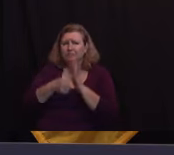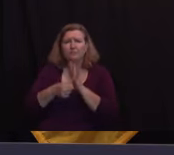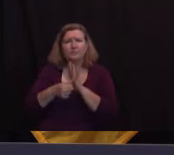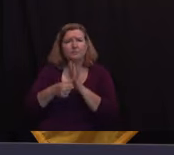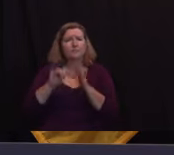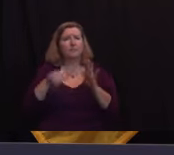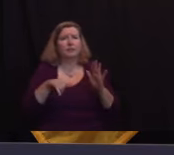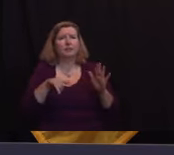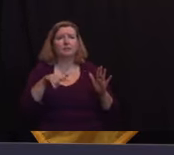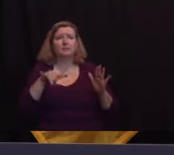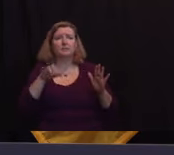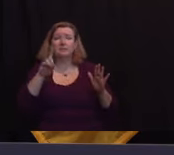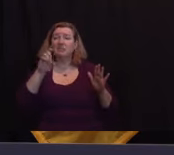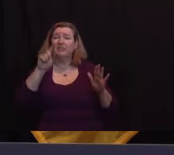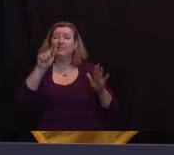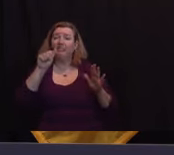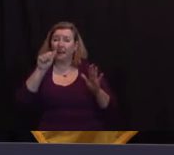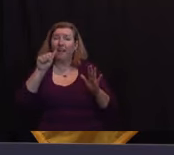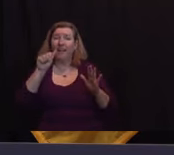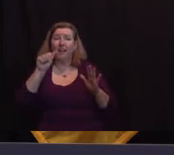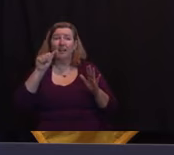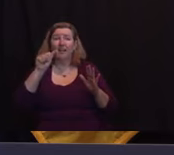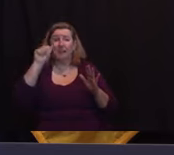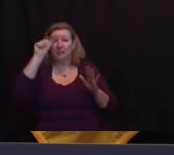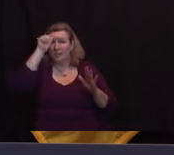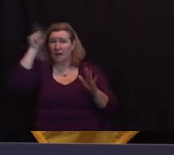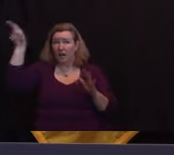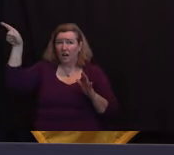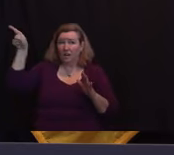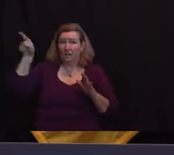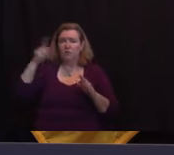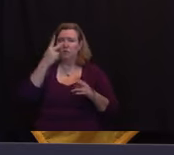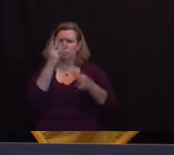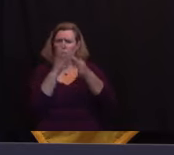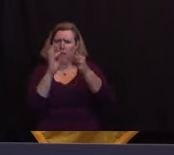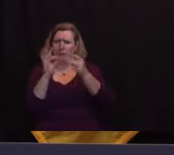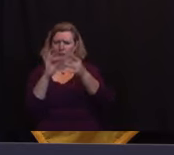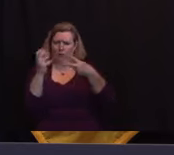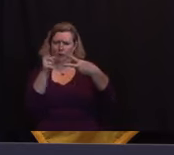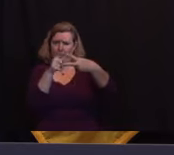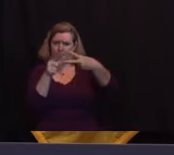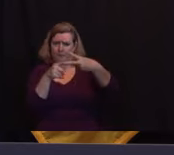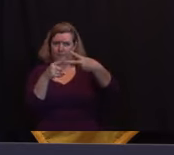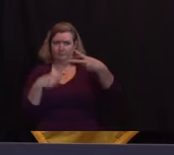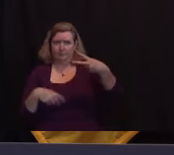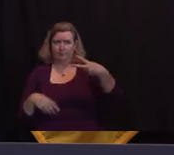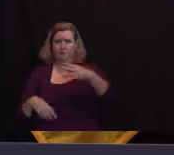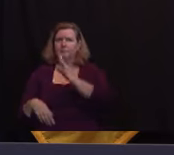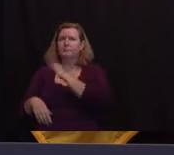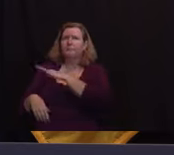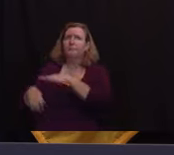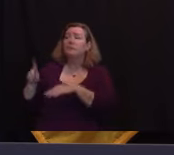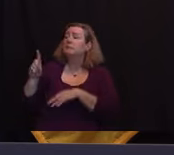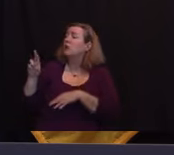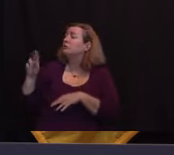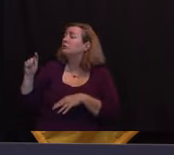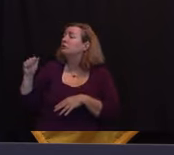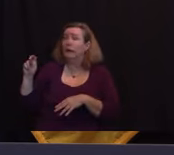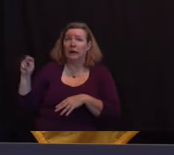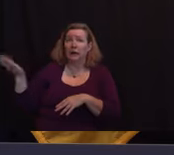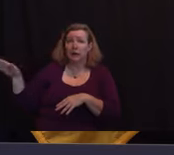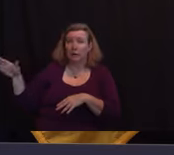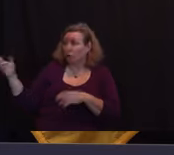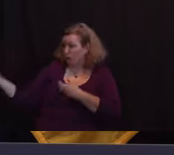variant, 2 vaccine comments. Based on everything we know, and Tina, you should weigh in if you see this differently, based on everything we know,